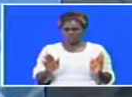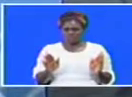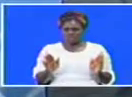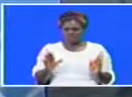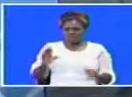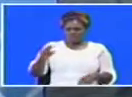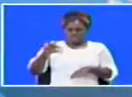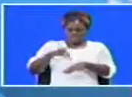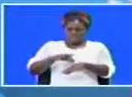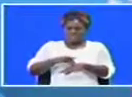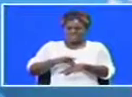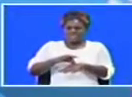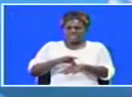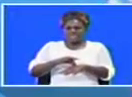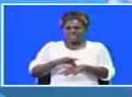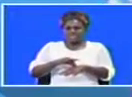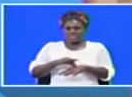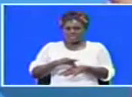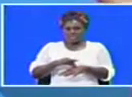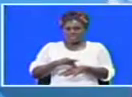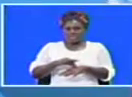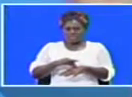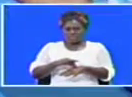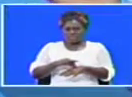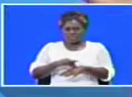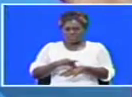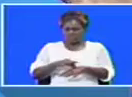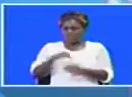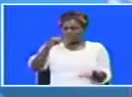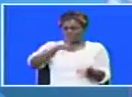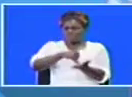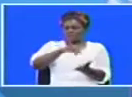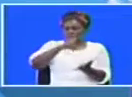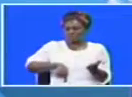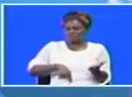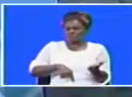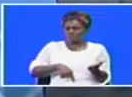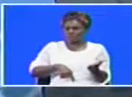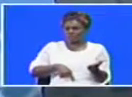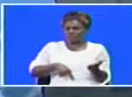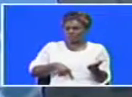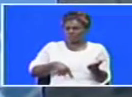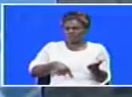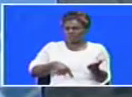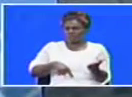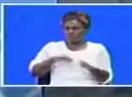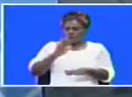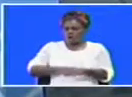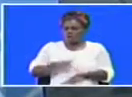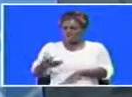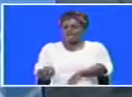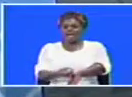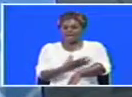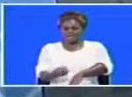very interesting. Actually, I just heard that and I was like, wow, okay, what does this involve? Oncology is matters dealing with